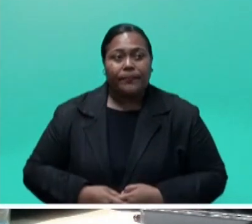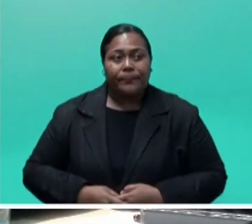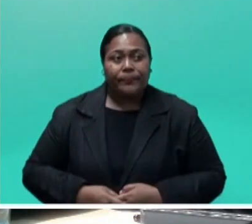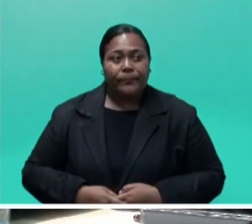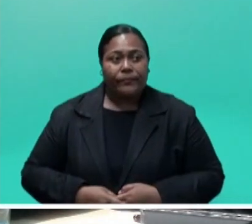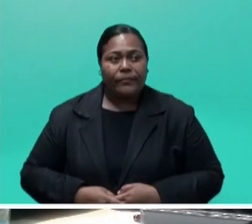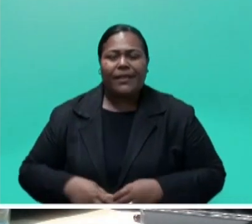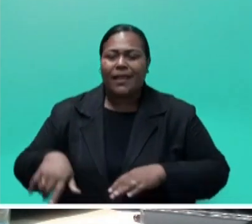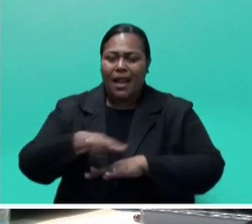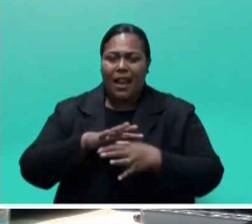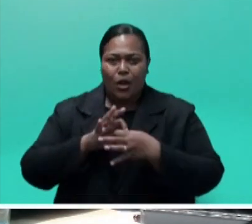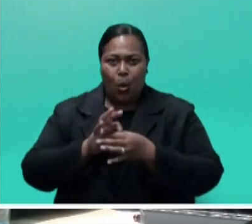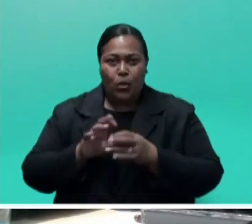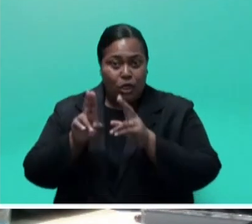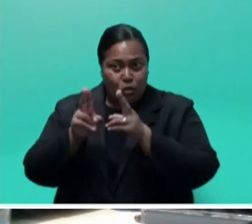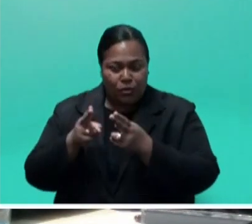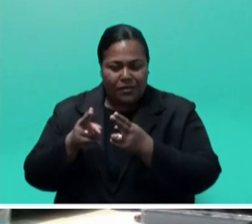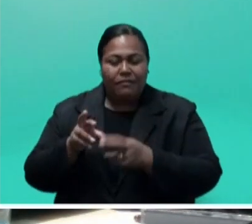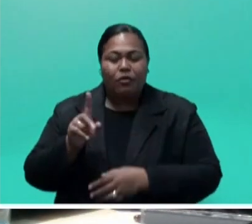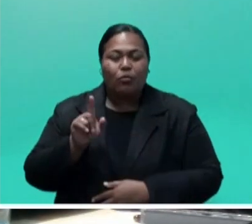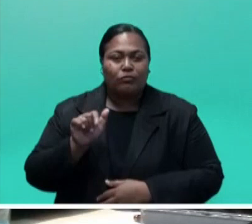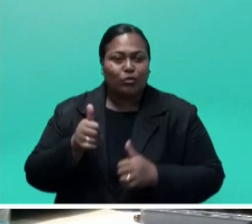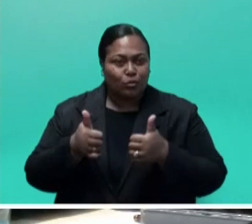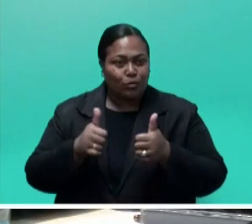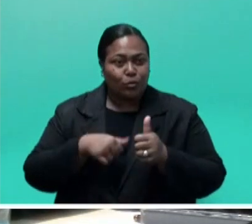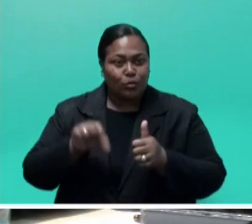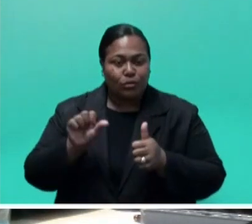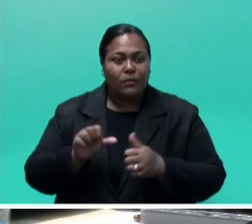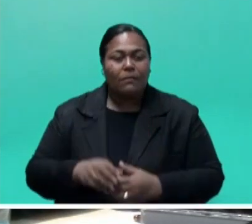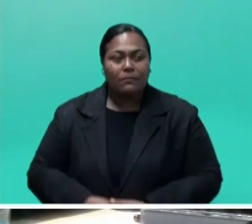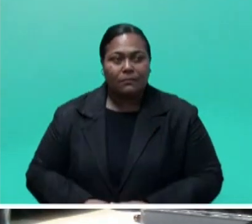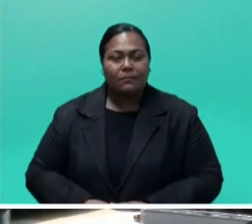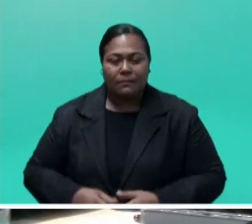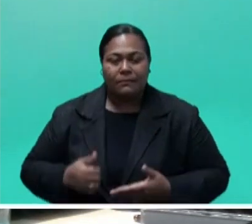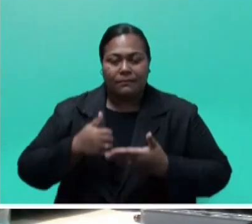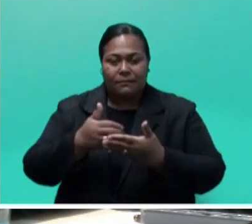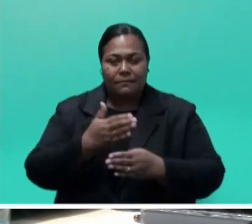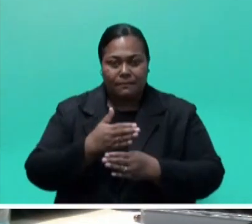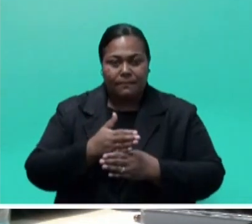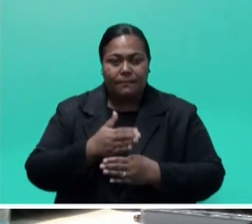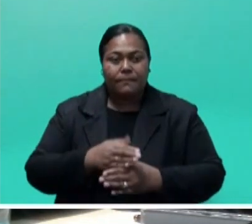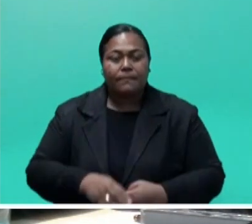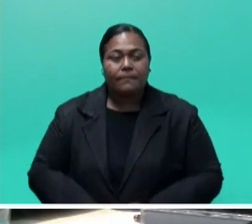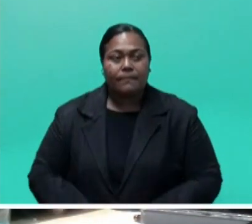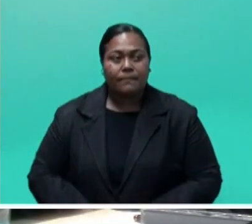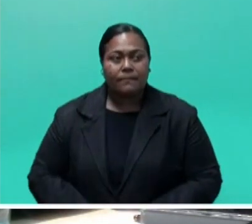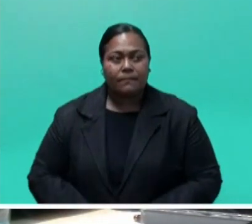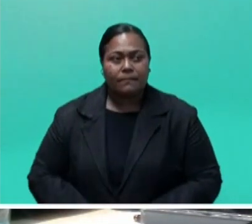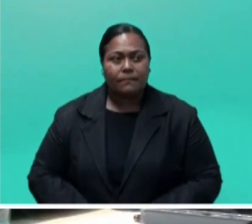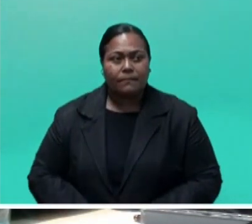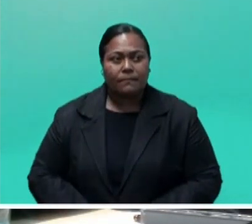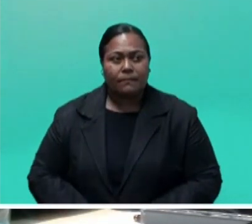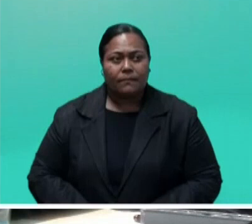land-owning units themselves for their use and support the maintenance as such. Competition for this land has been